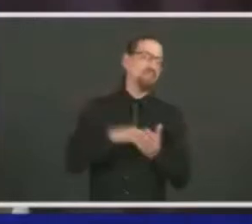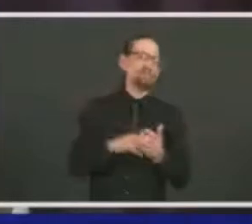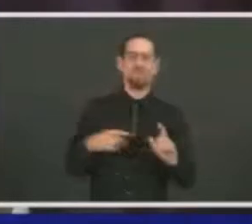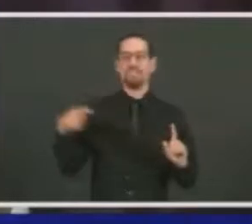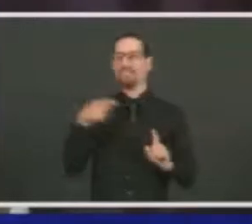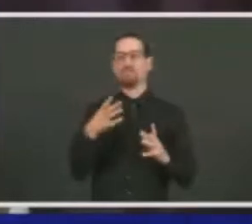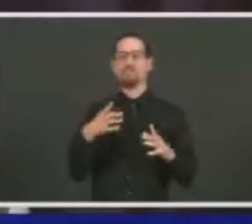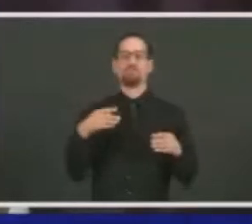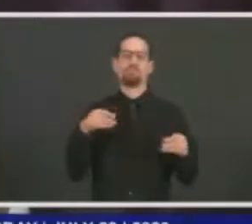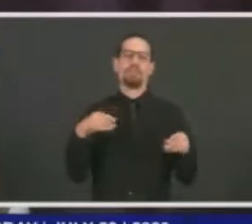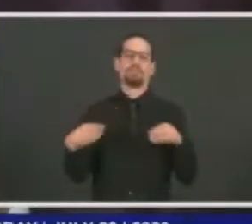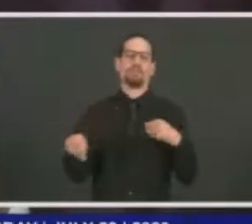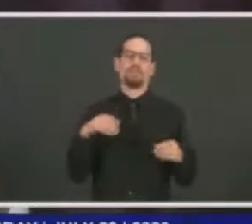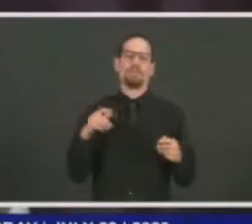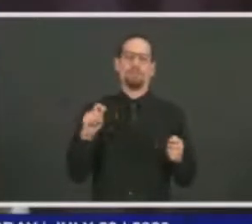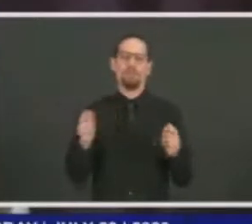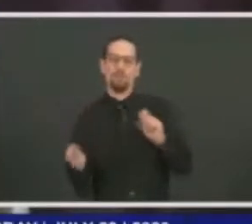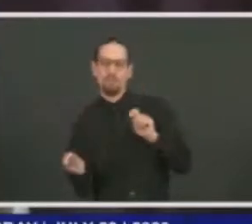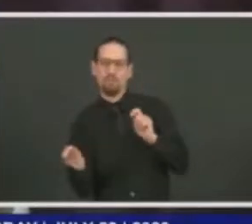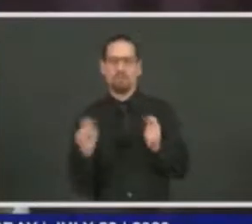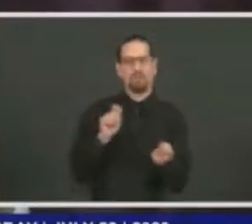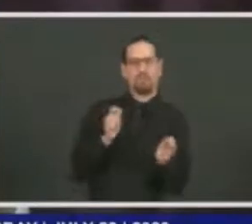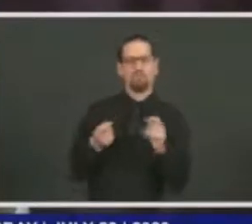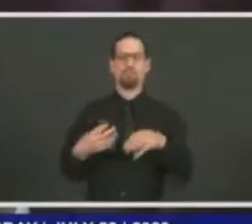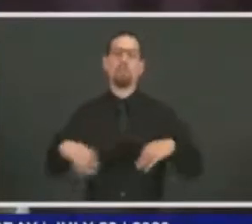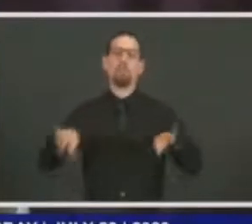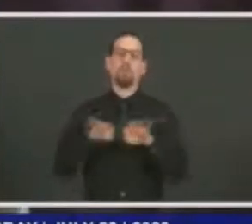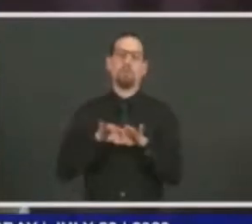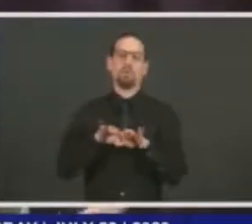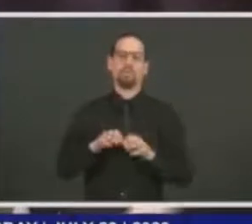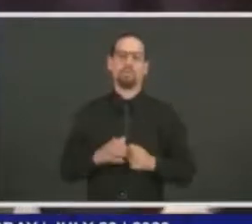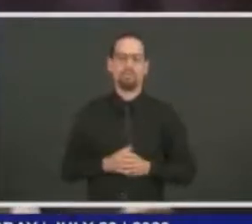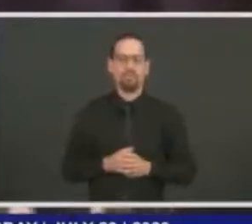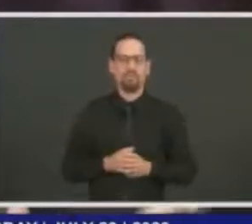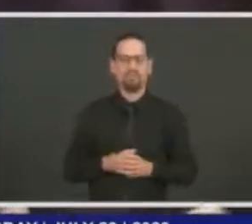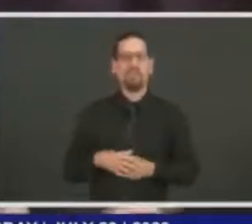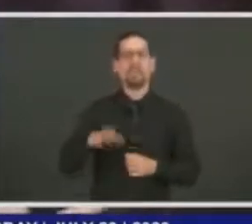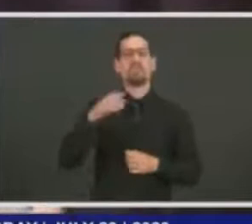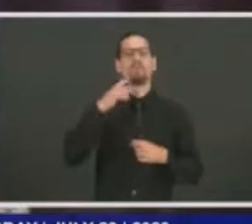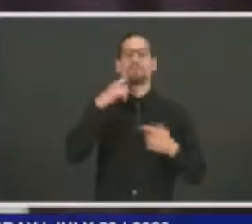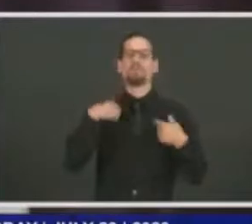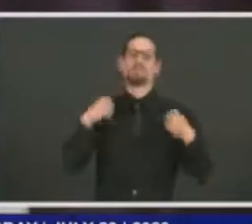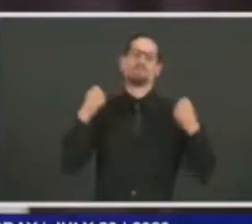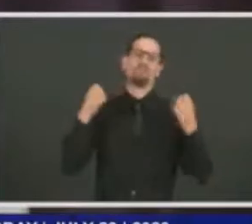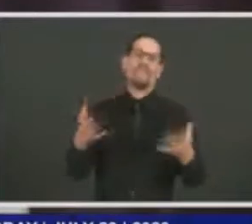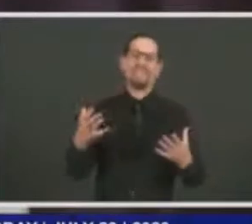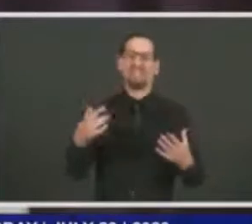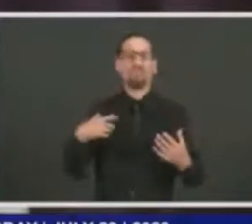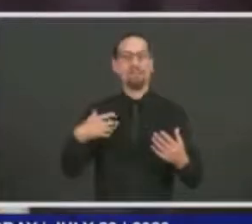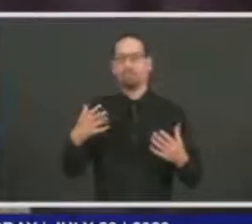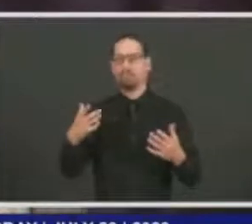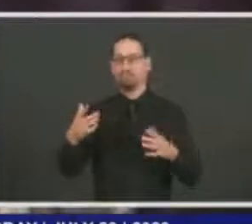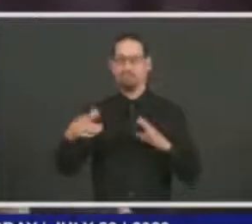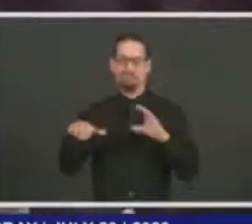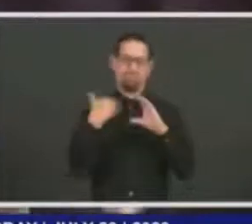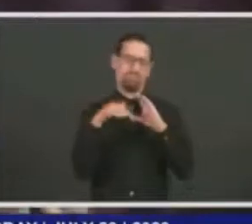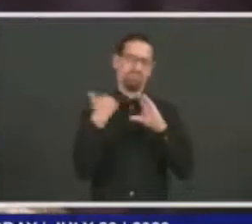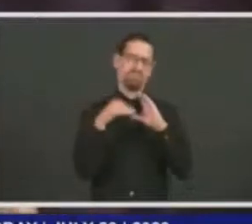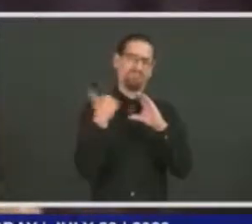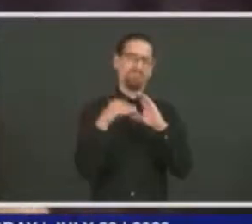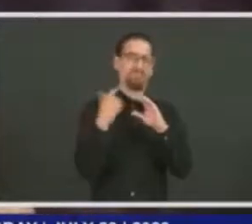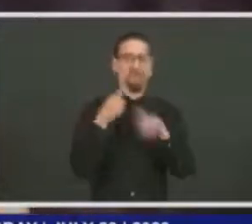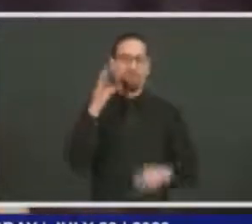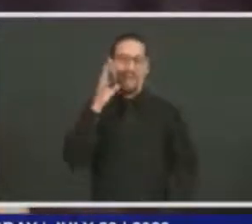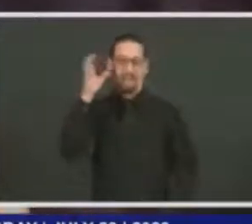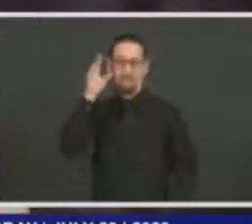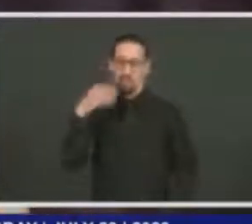many emails from parents, teachers, both to the governor and I about, I'm concerned,